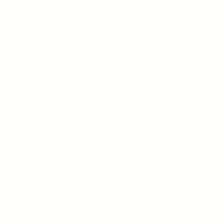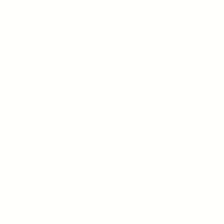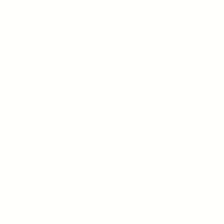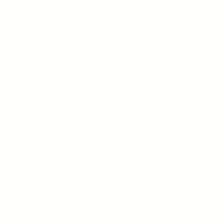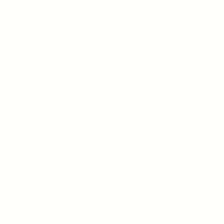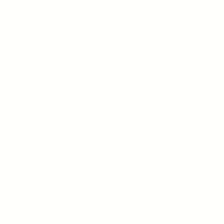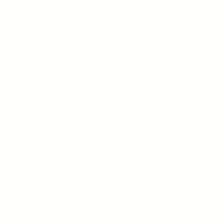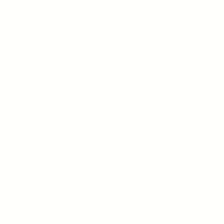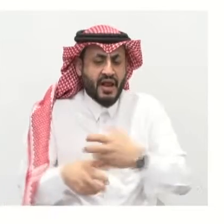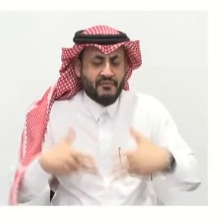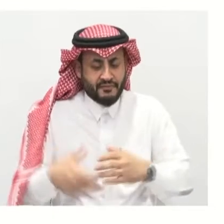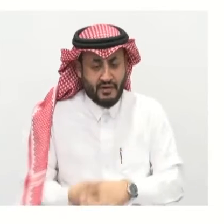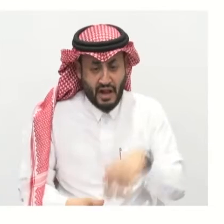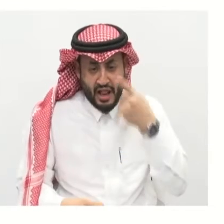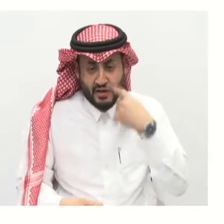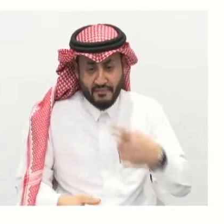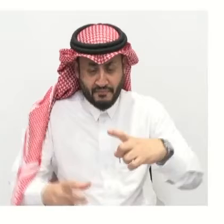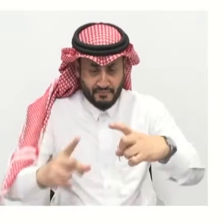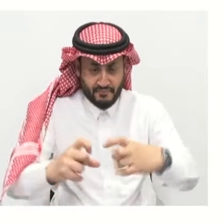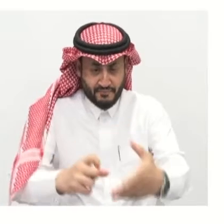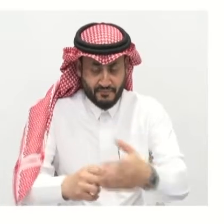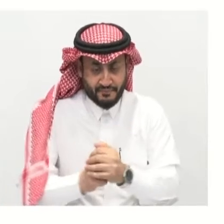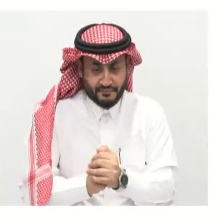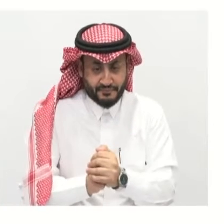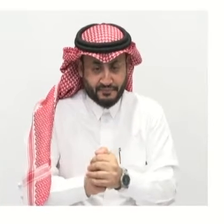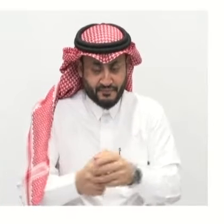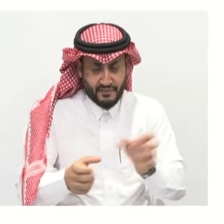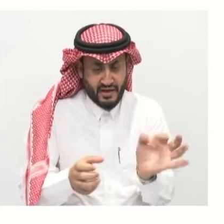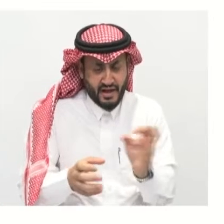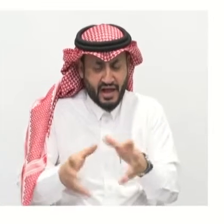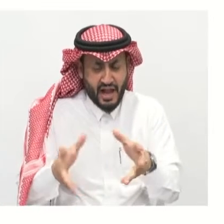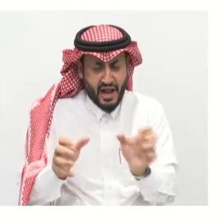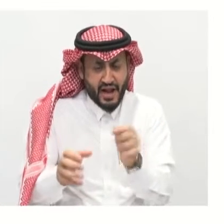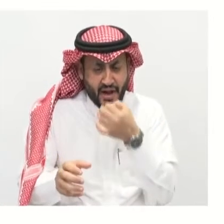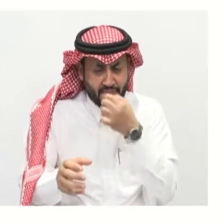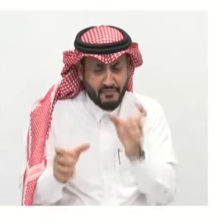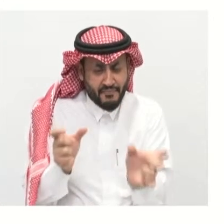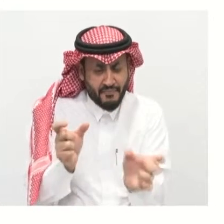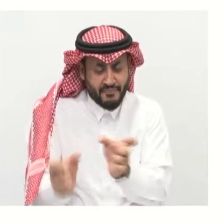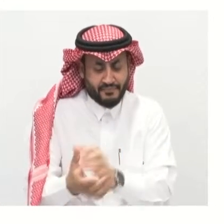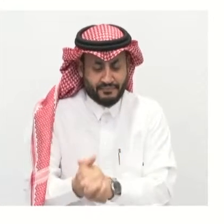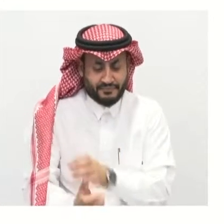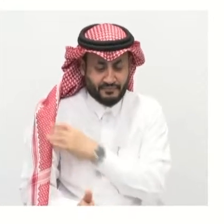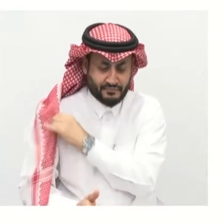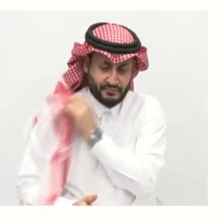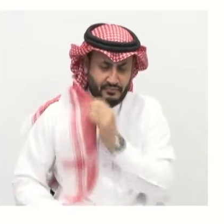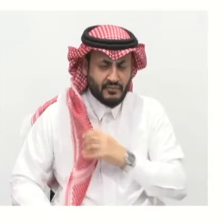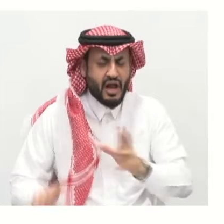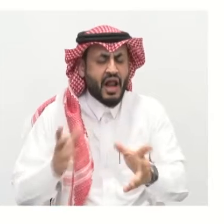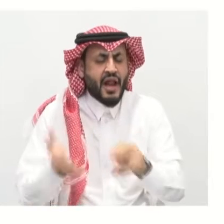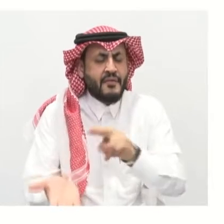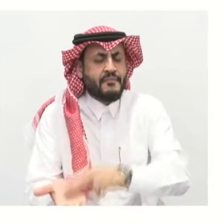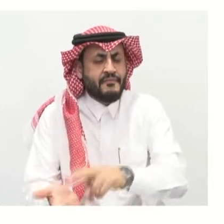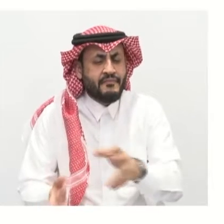happen? Here we have a picture of ice cubes. Ice cubes, how do they feel when you